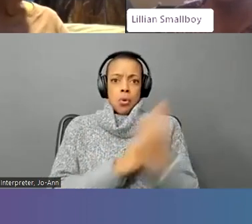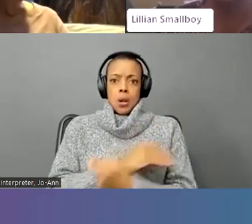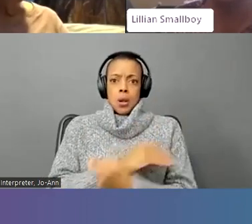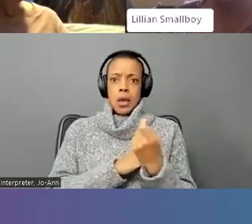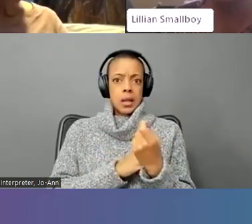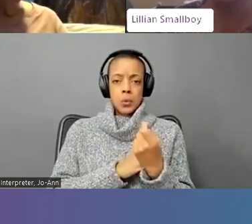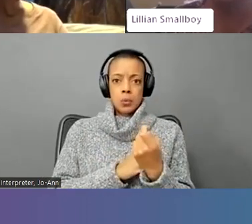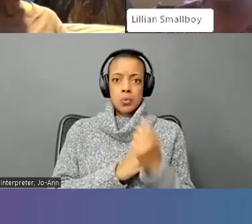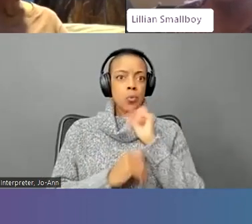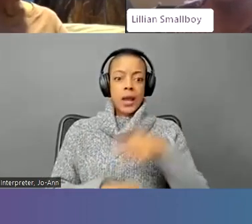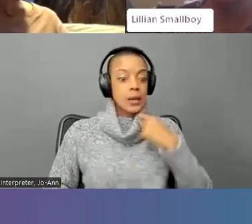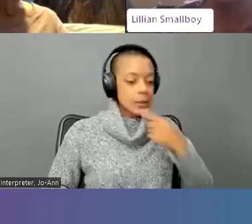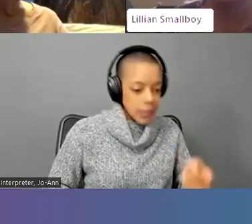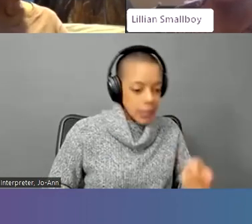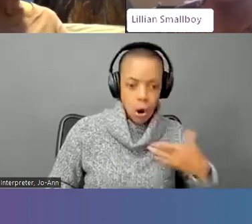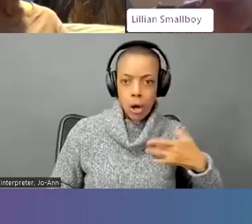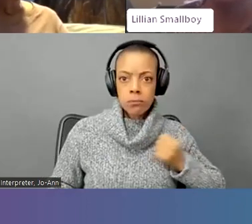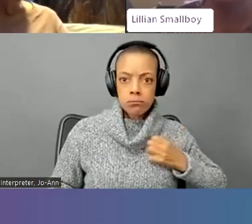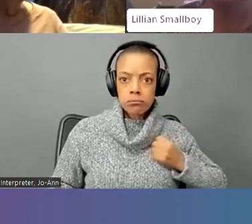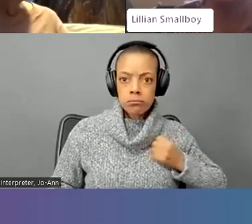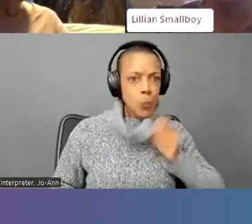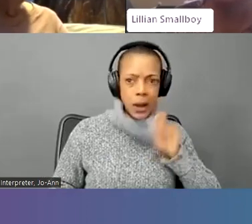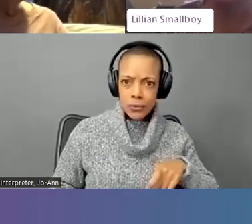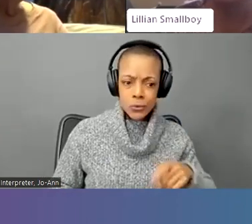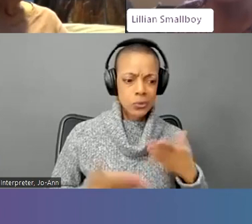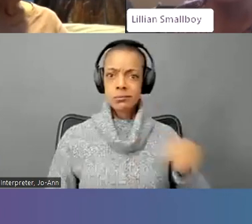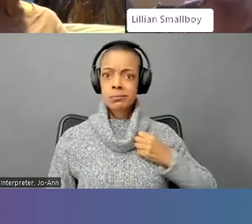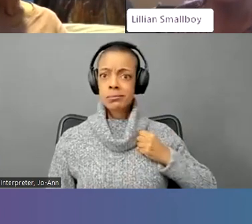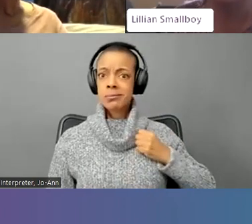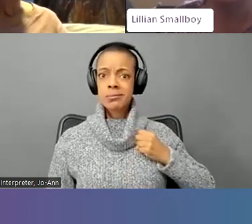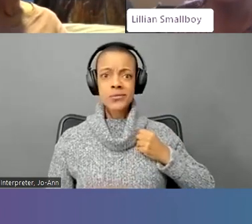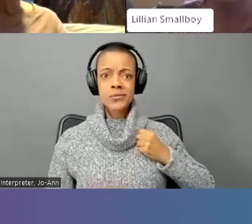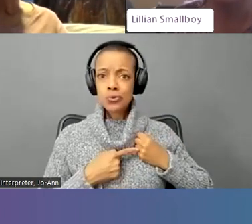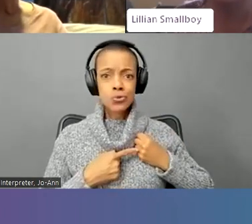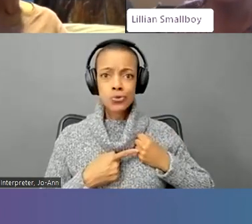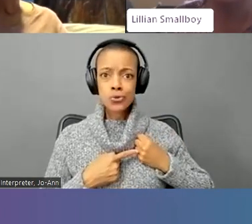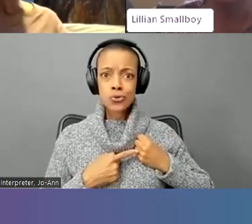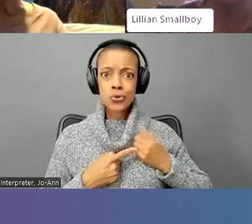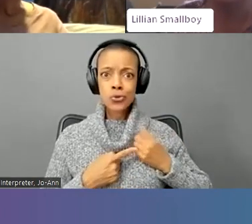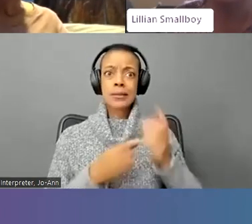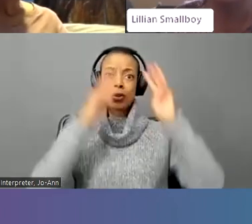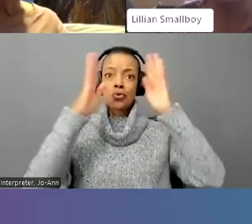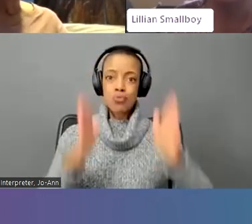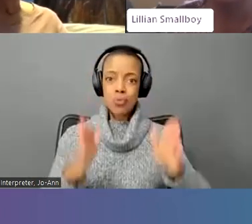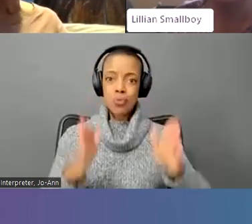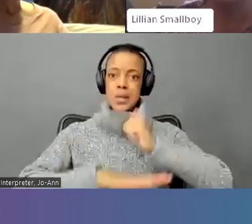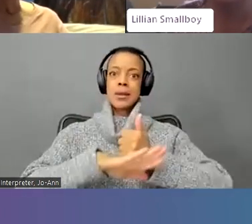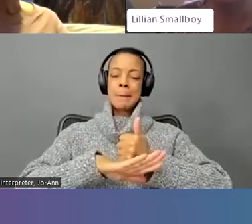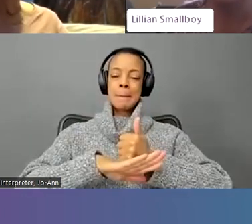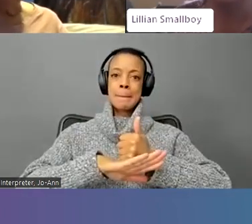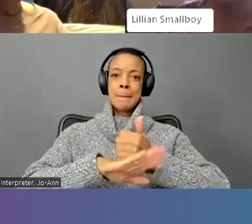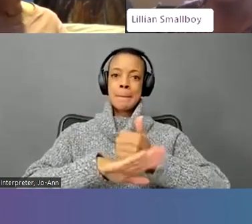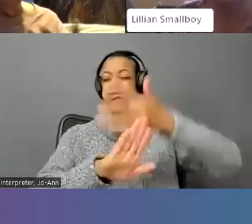the message in the Creator, and they believed in their responsibility so well and so honored